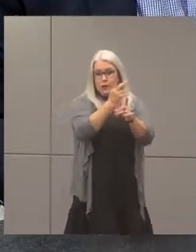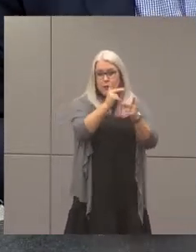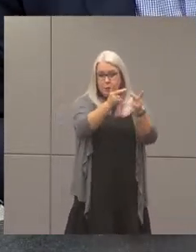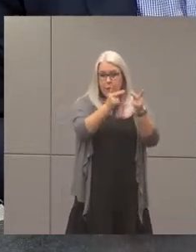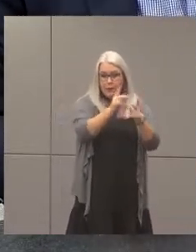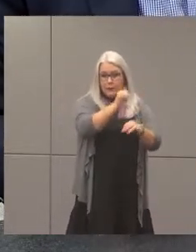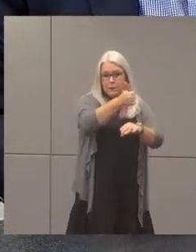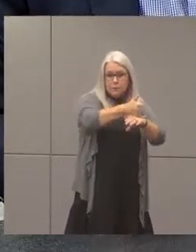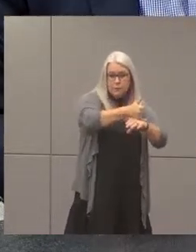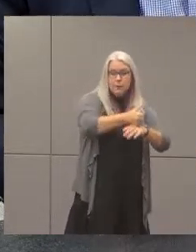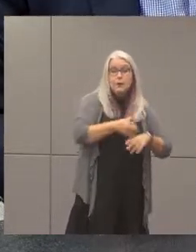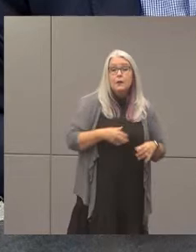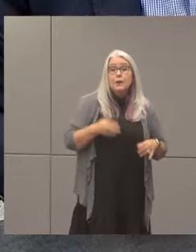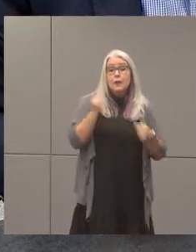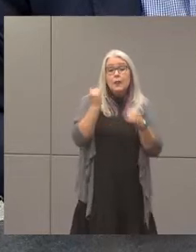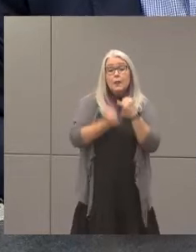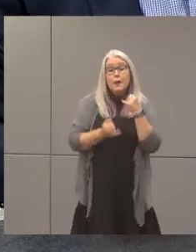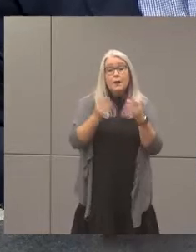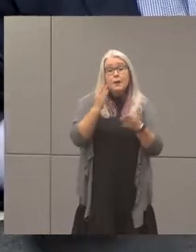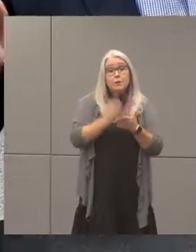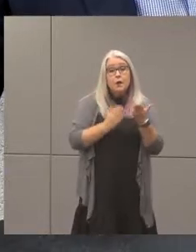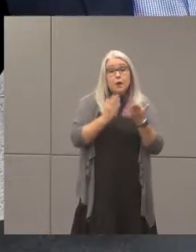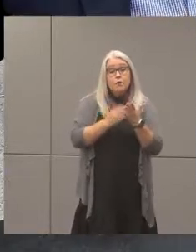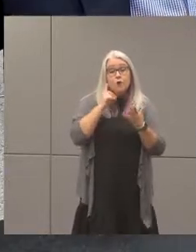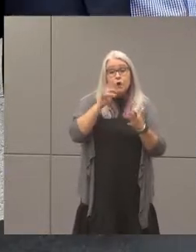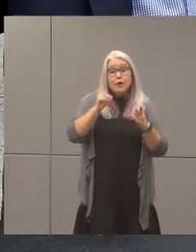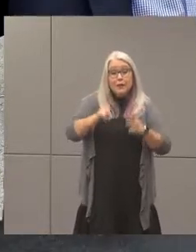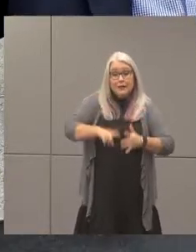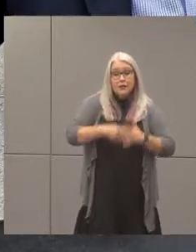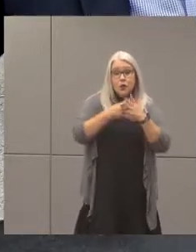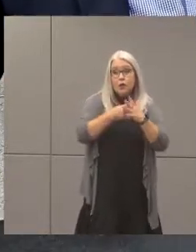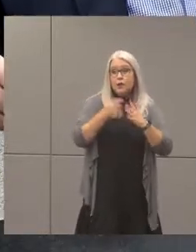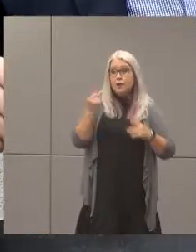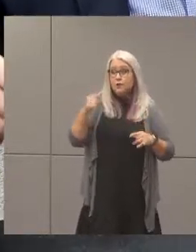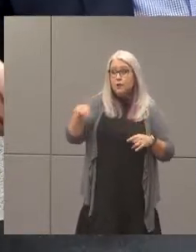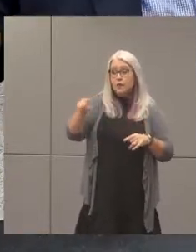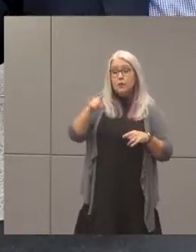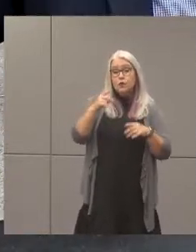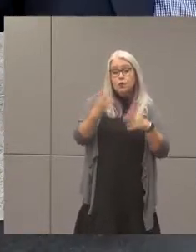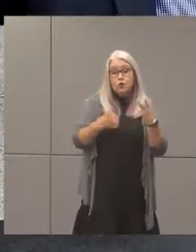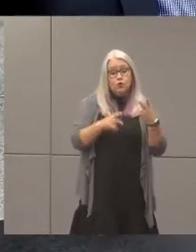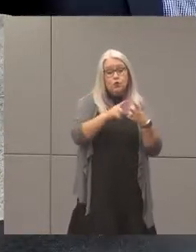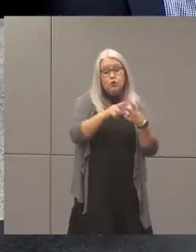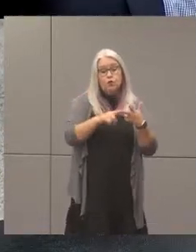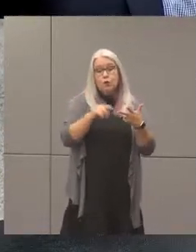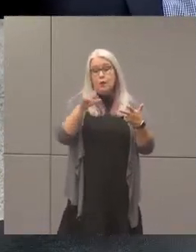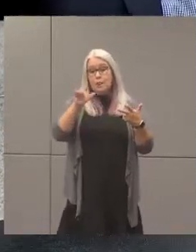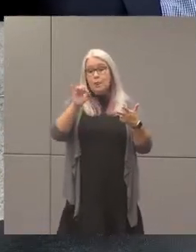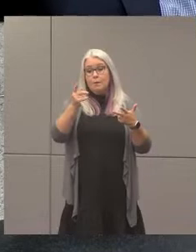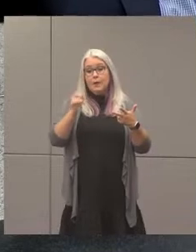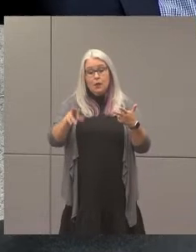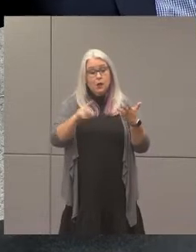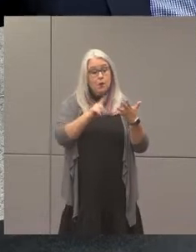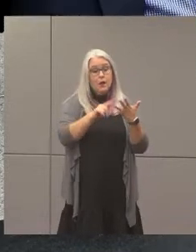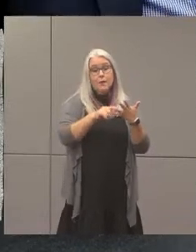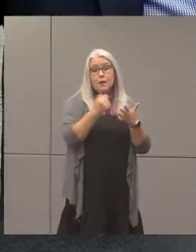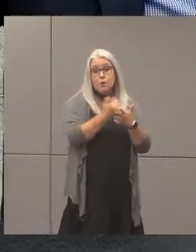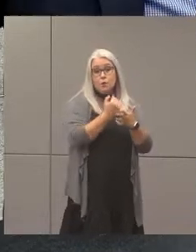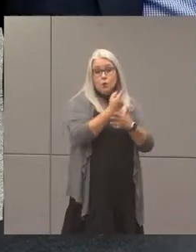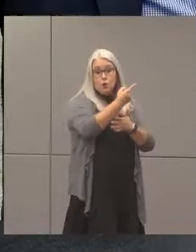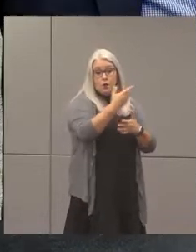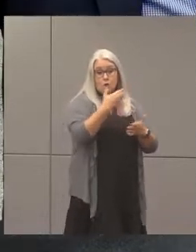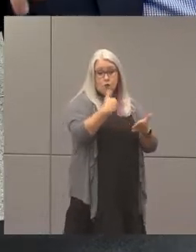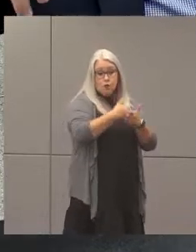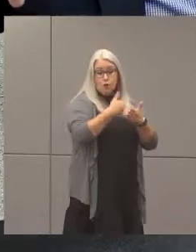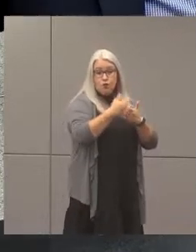then the last piece is that the kickoff of excavating for these 2, Lapeer and the new one in the middle here on the grass